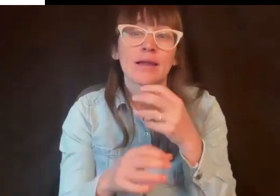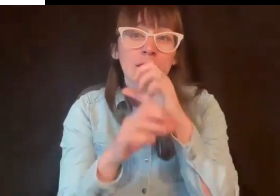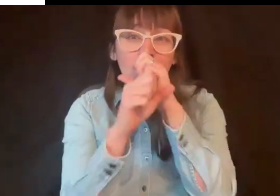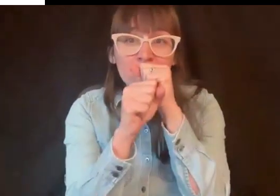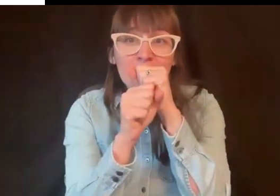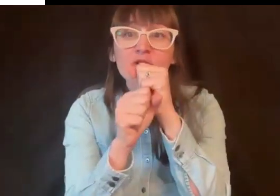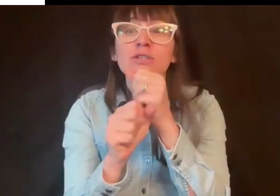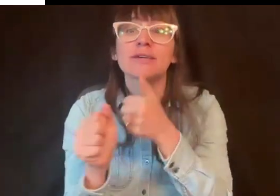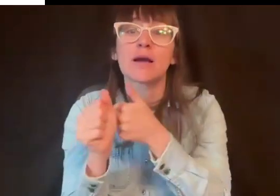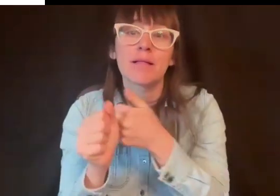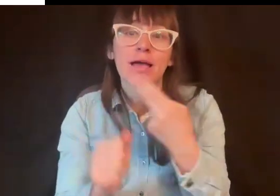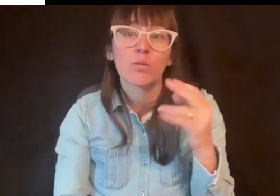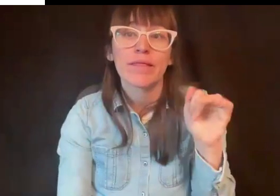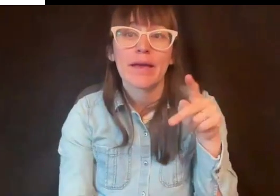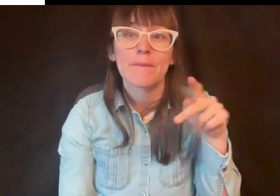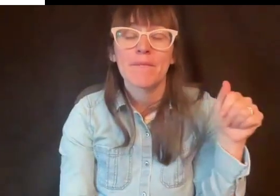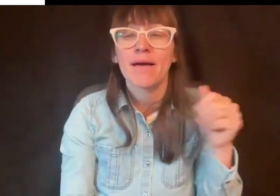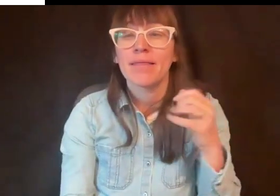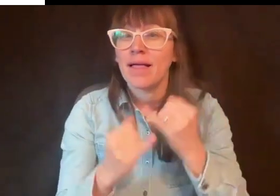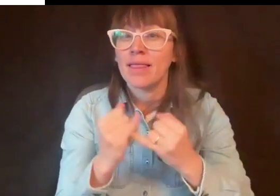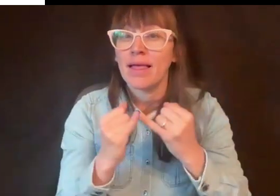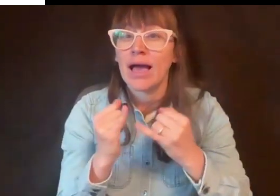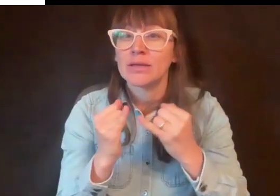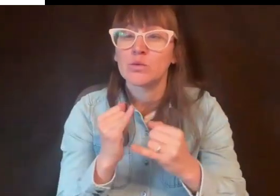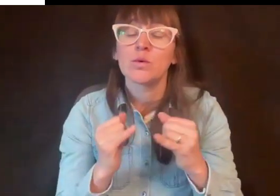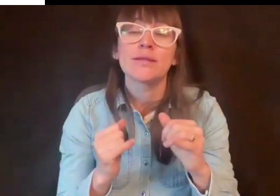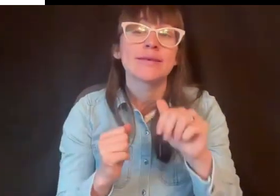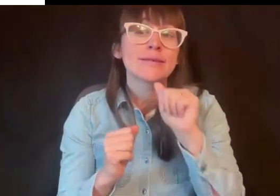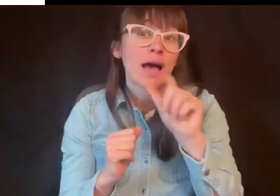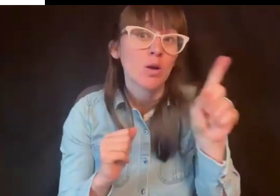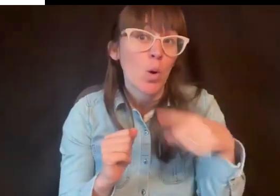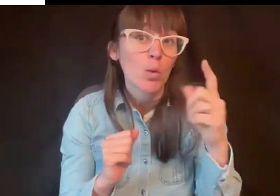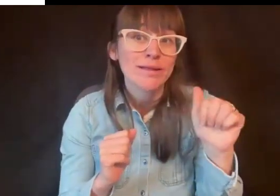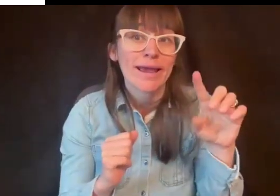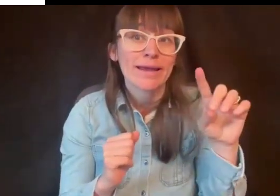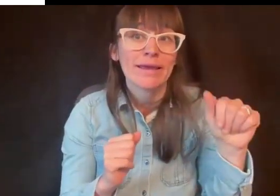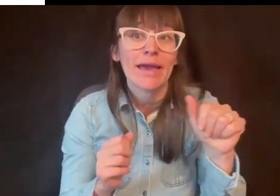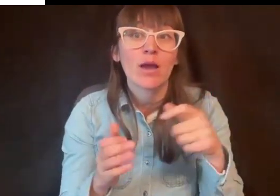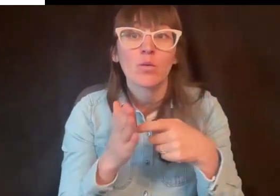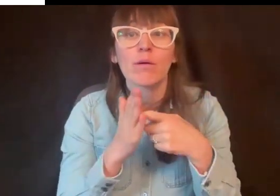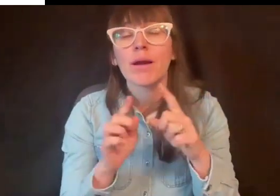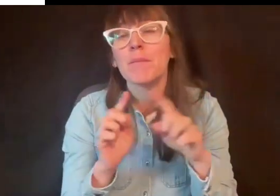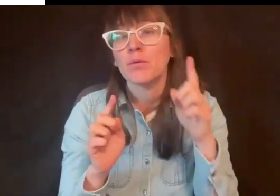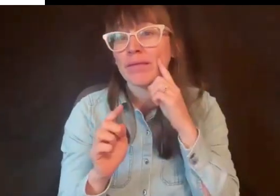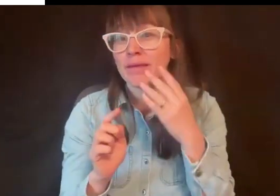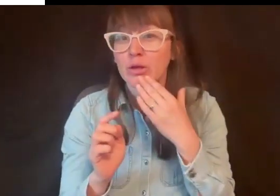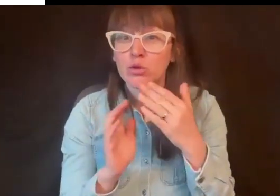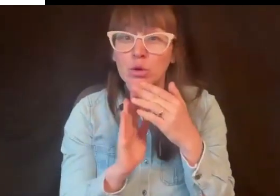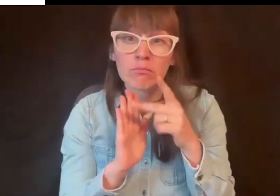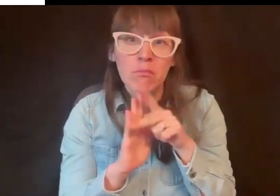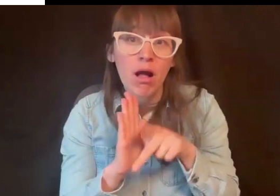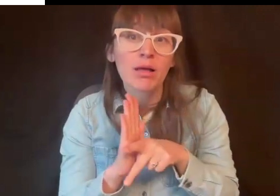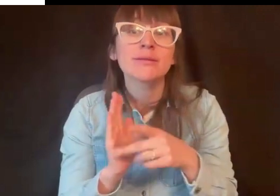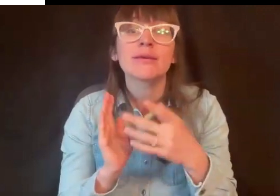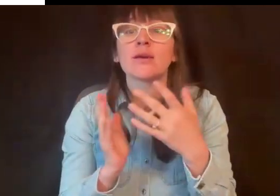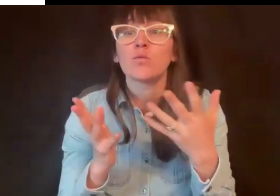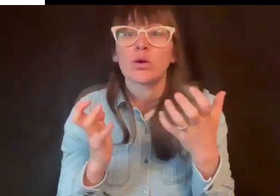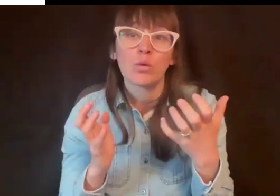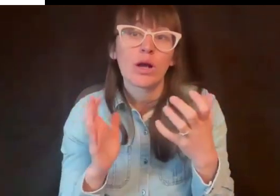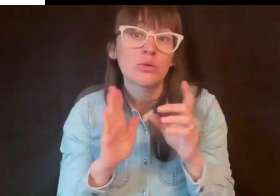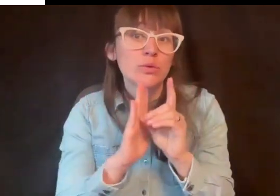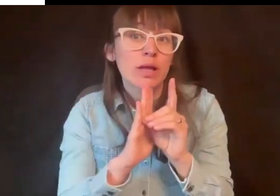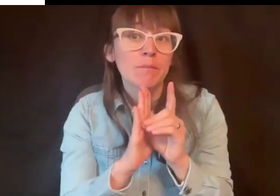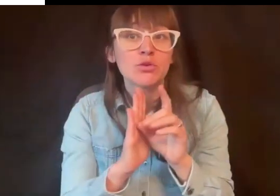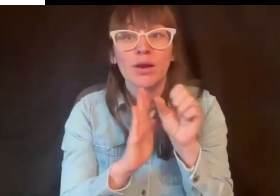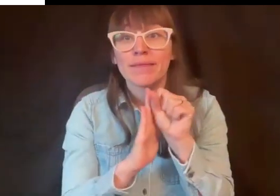The last assurance is not explicitly an Older Americans Act requirement, but we include it because A, we think it's good policy, and B, to demonstrate that the state